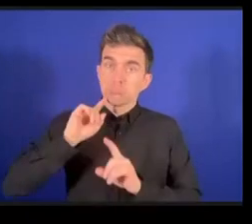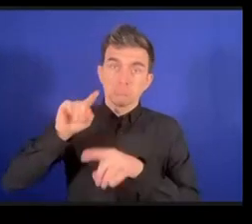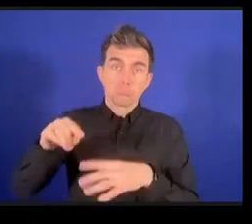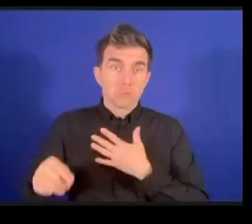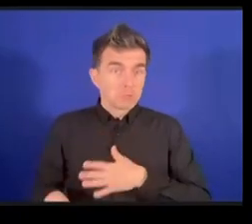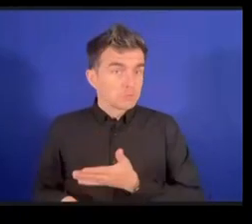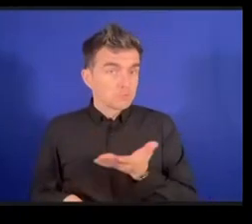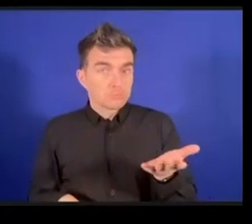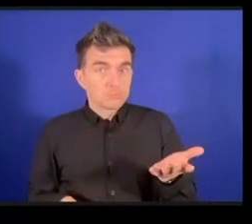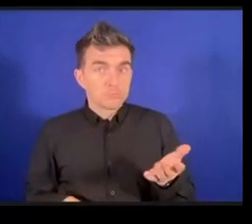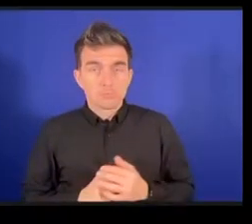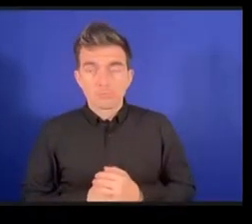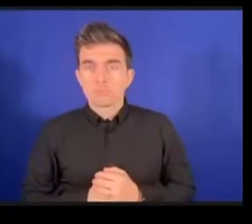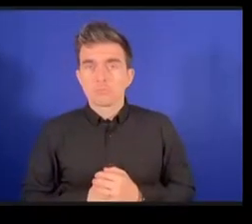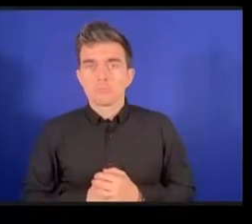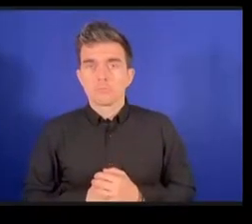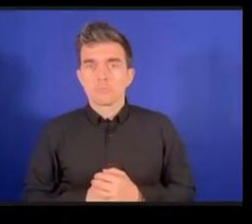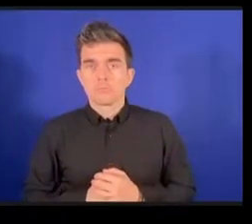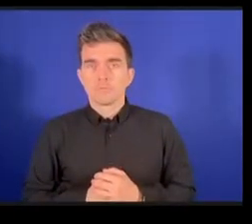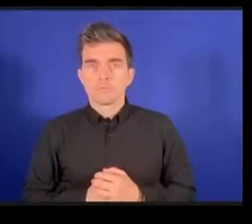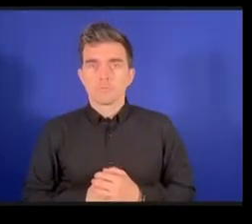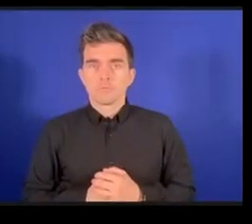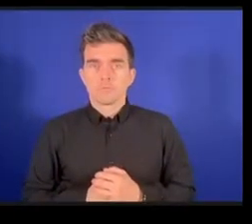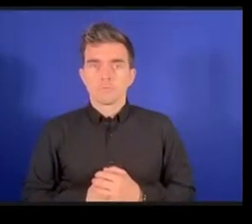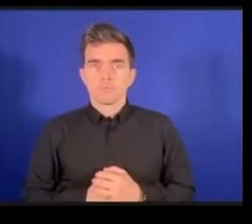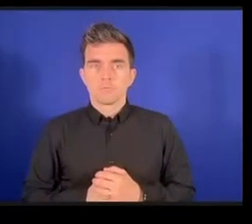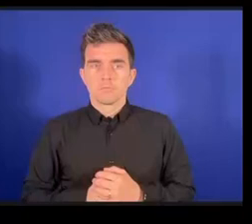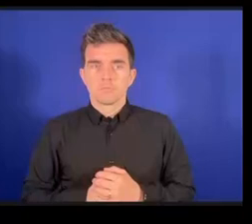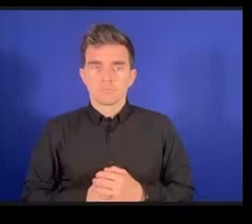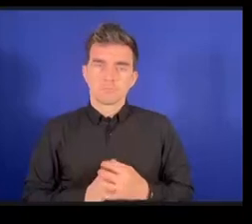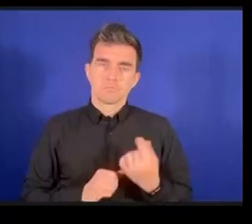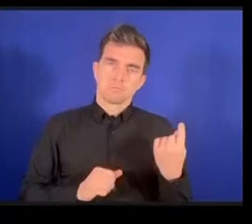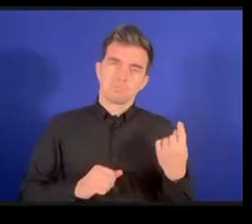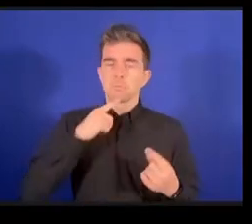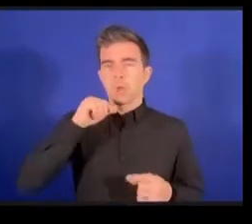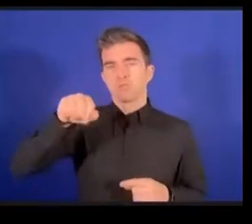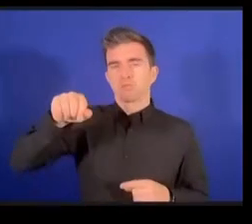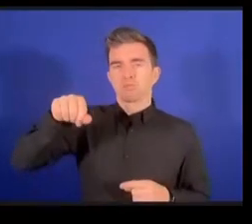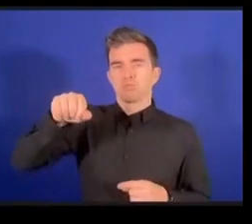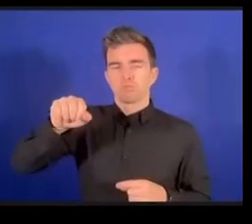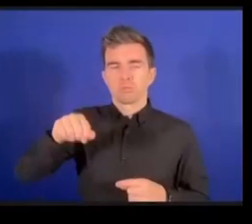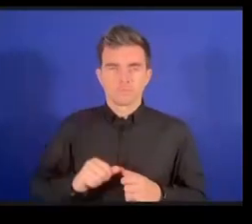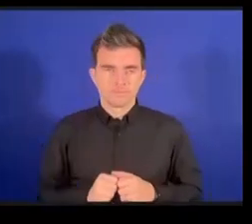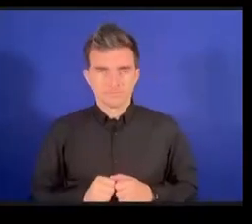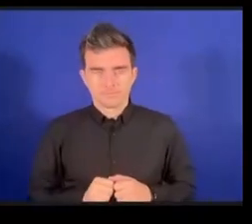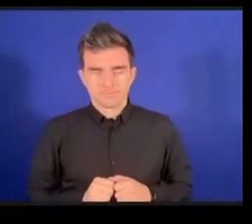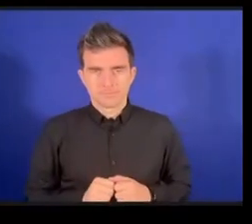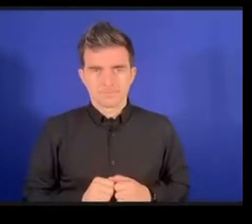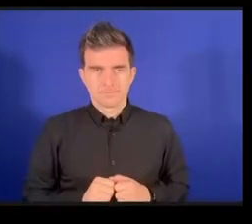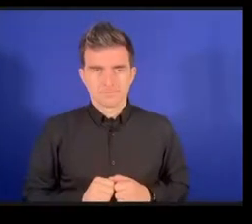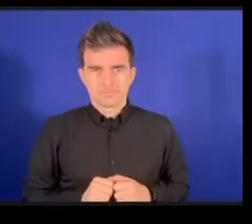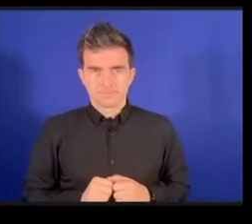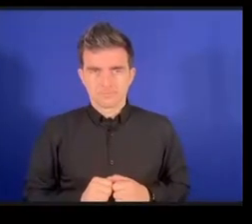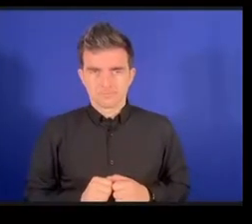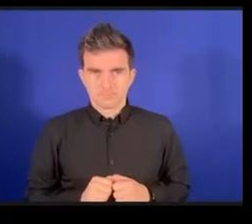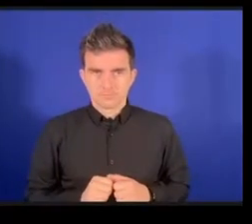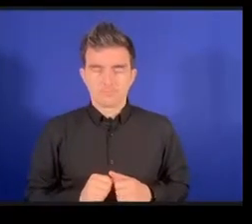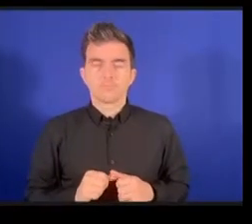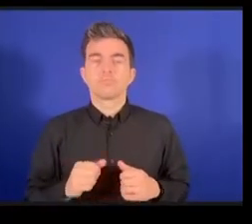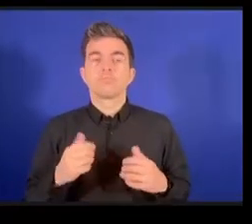question yes um I can certainly add that within the dynamic